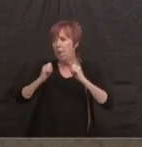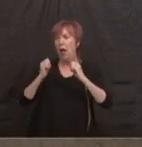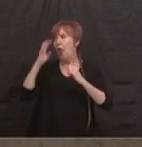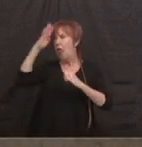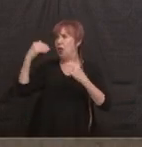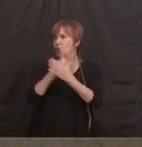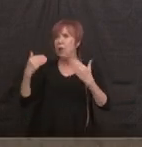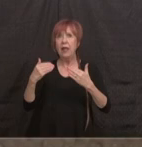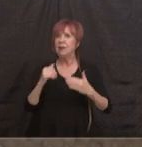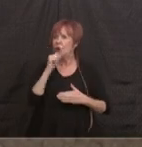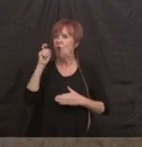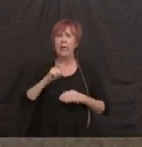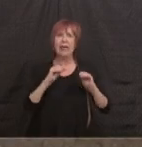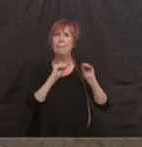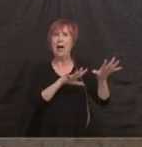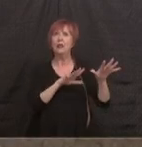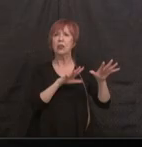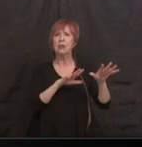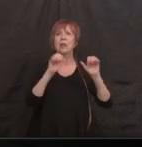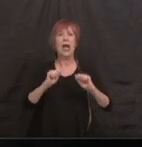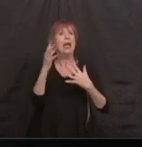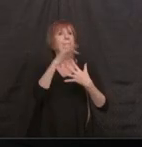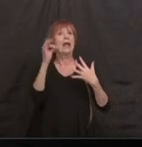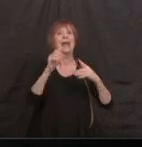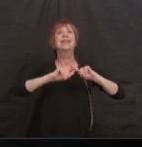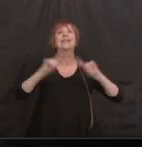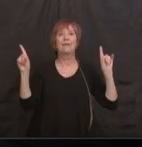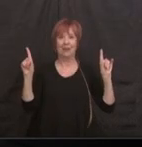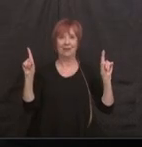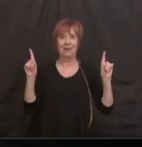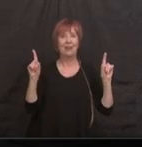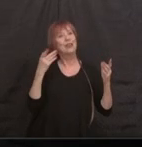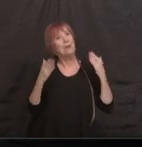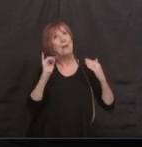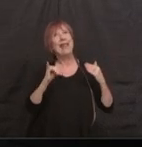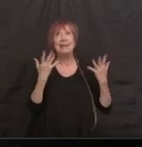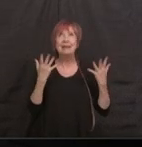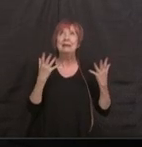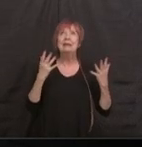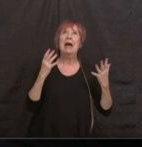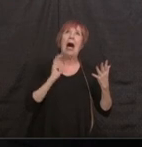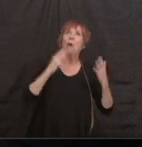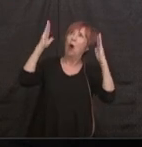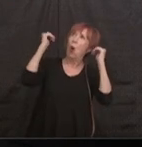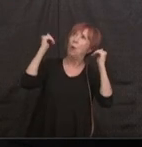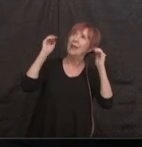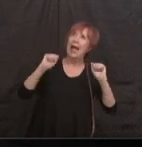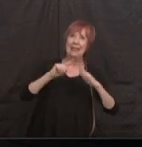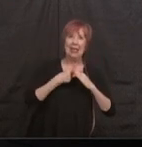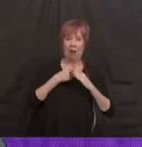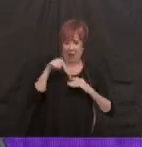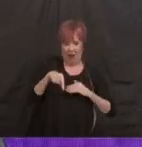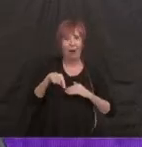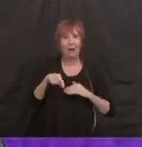need any magic here. We can choose something different. And so maybe that's a place of hope that we can start from today. I love it. Thank you